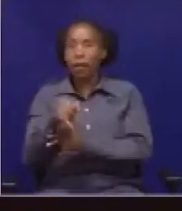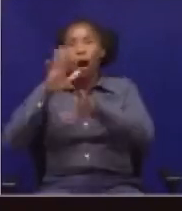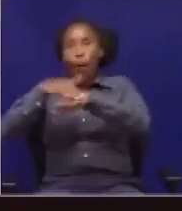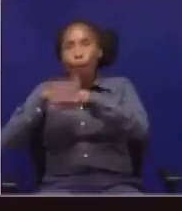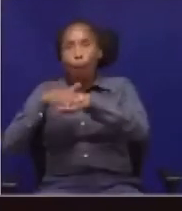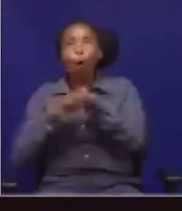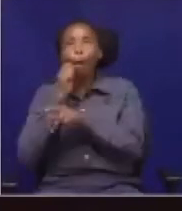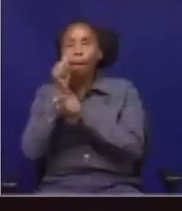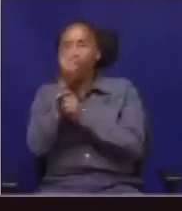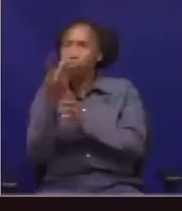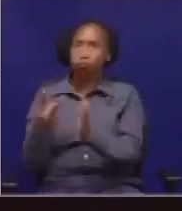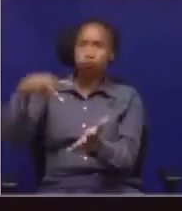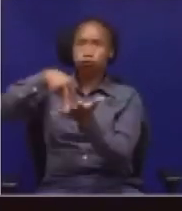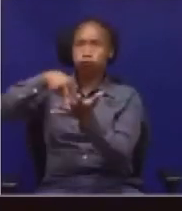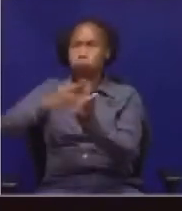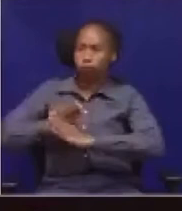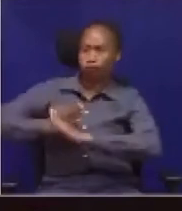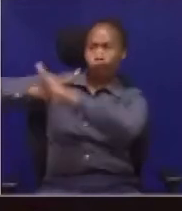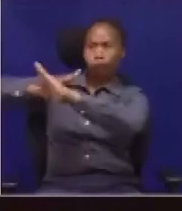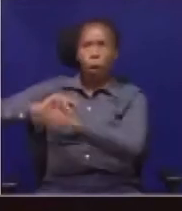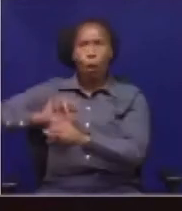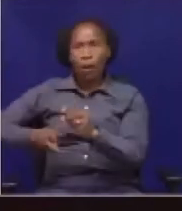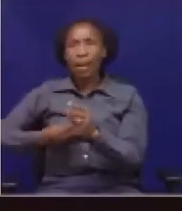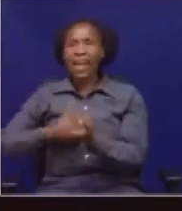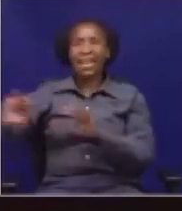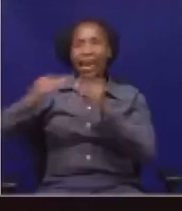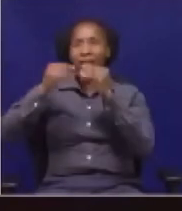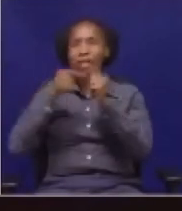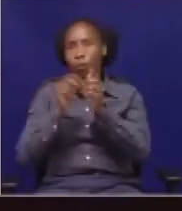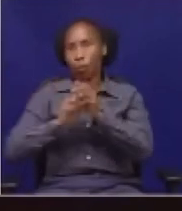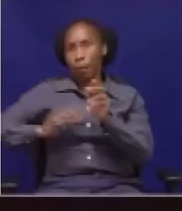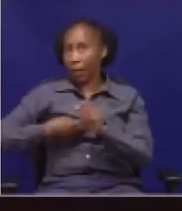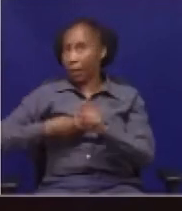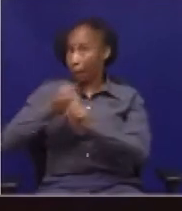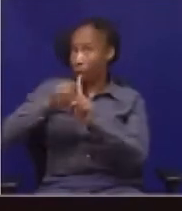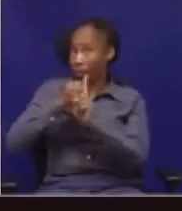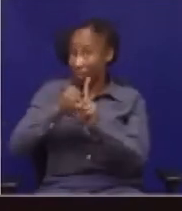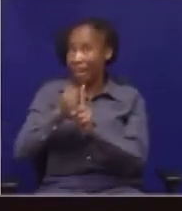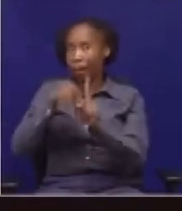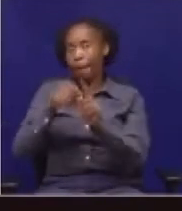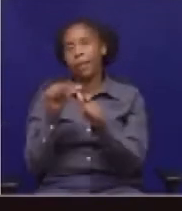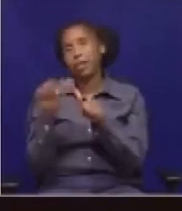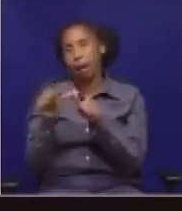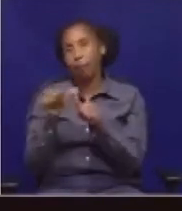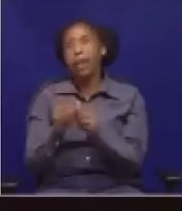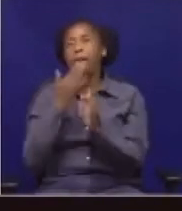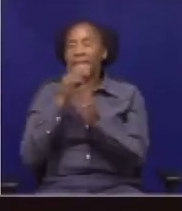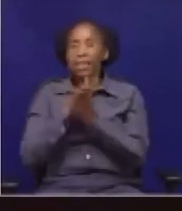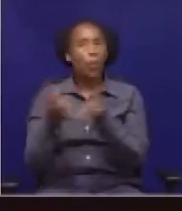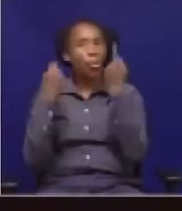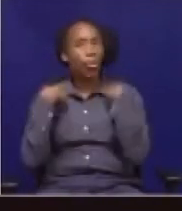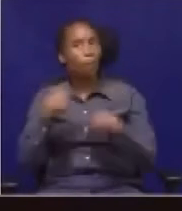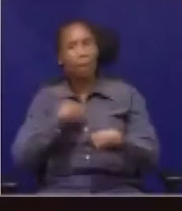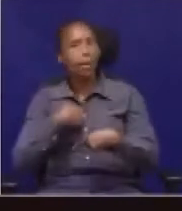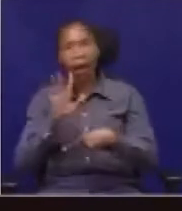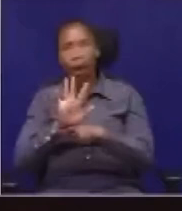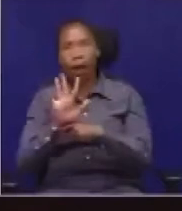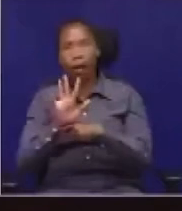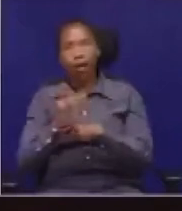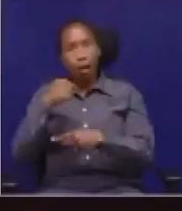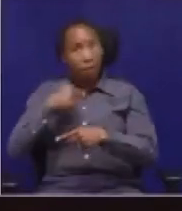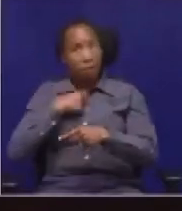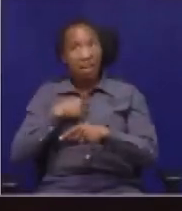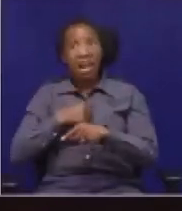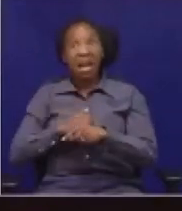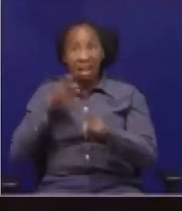stand up to other men against violence towards women, the better. Now, please do not misunderstand me. I am not here asking for